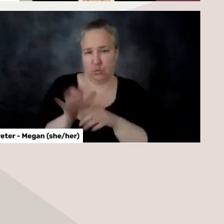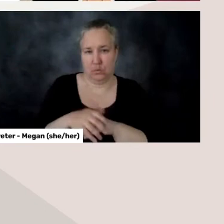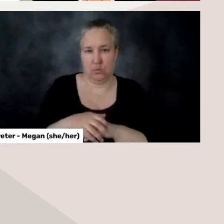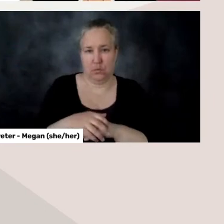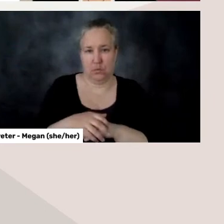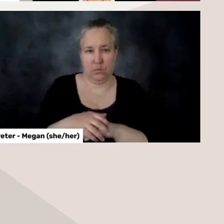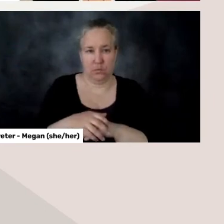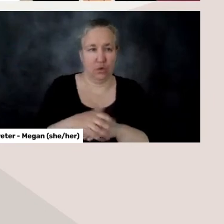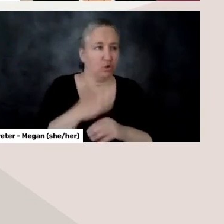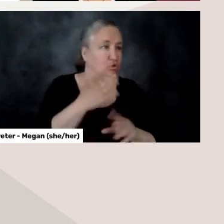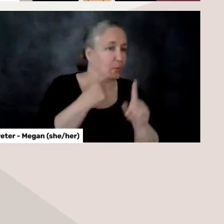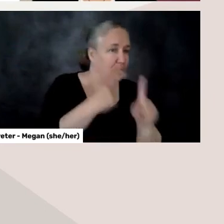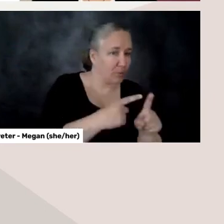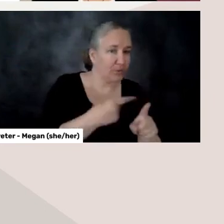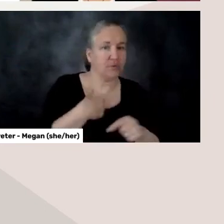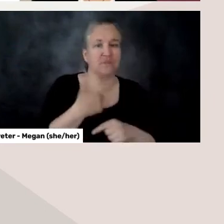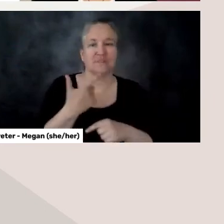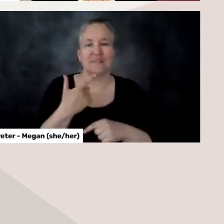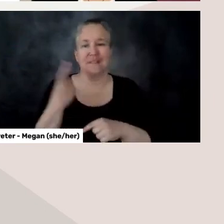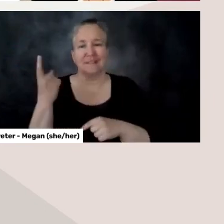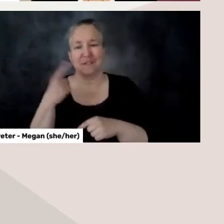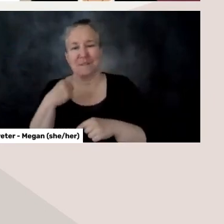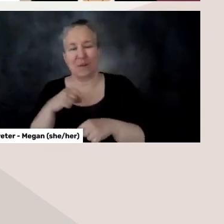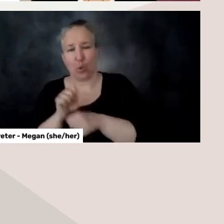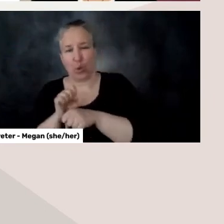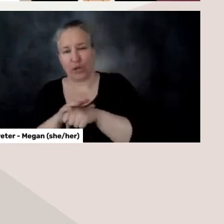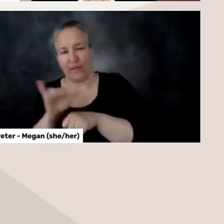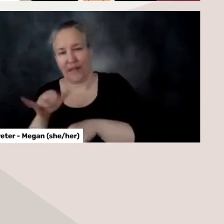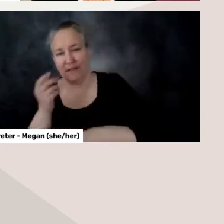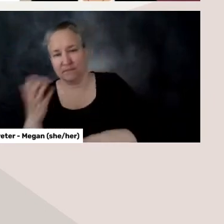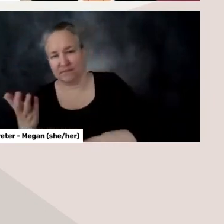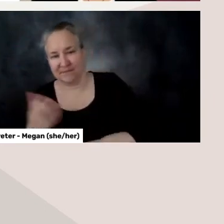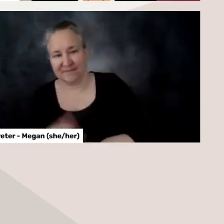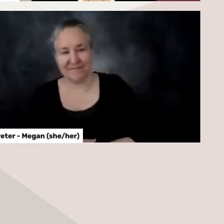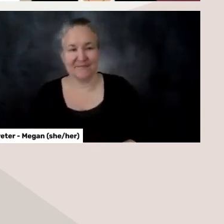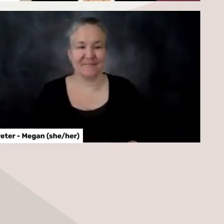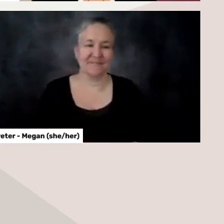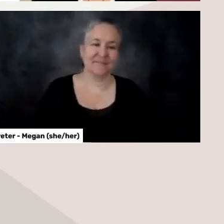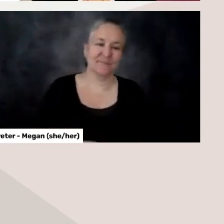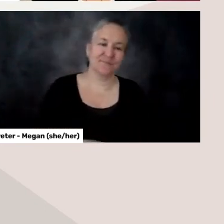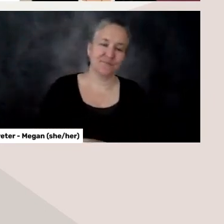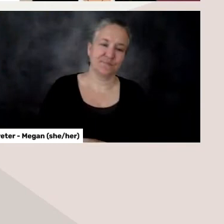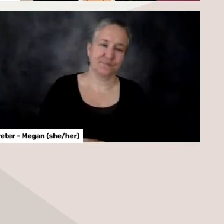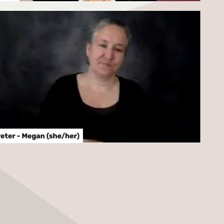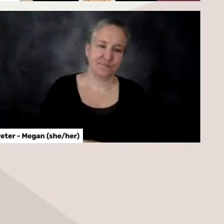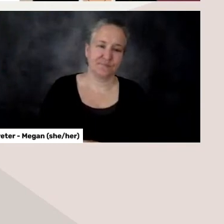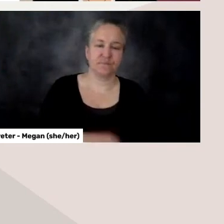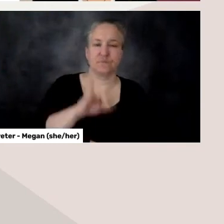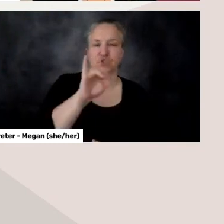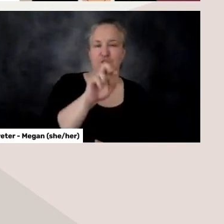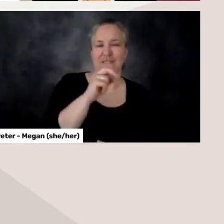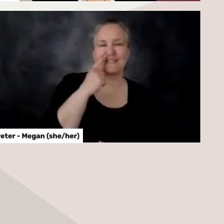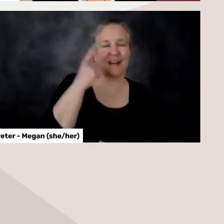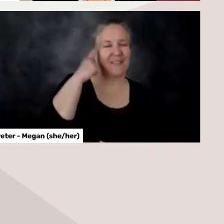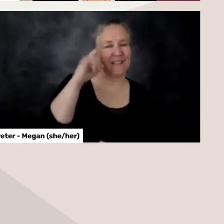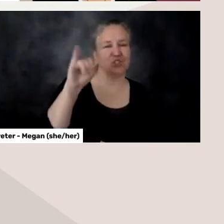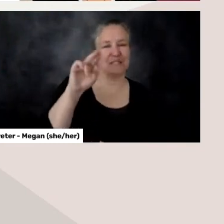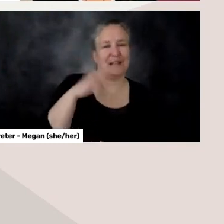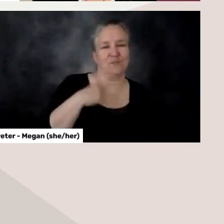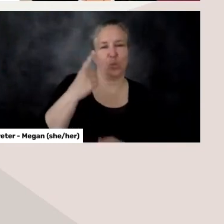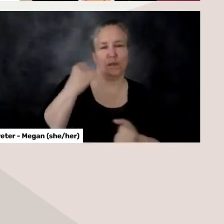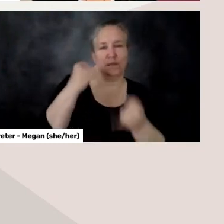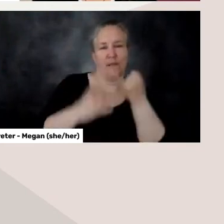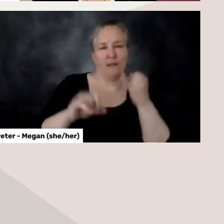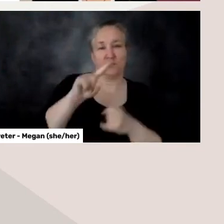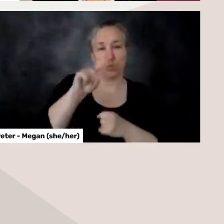Good point. We're working on that. Brain mets, yeah. Yes. I think Janine's going to ask one final